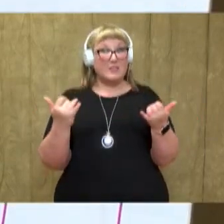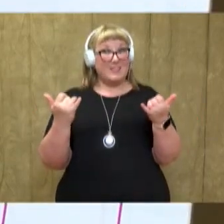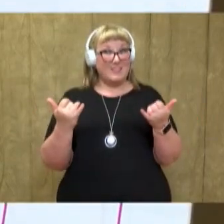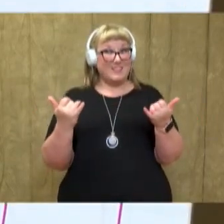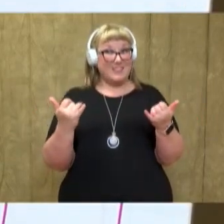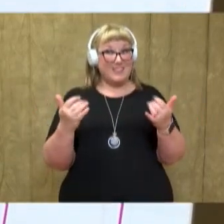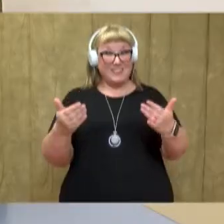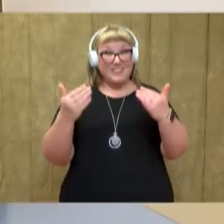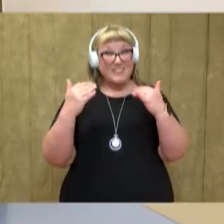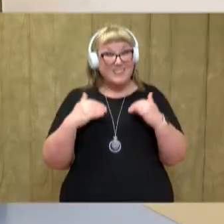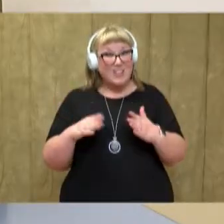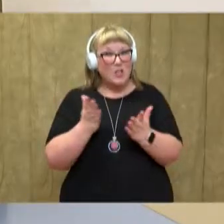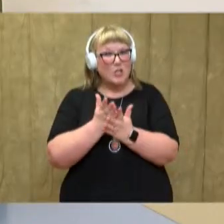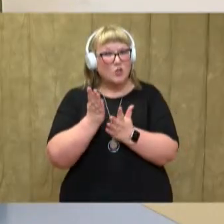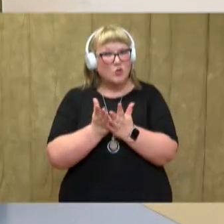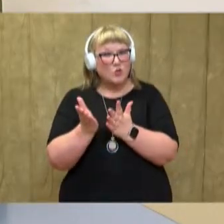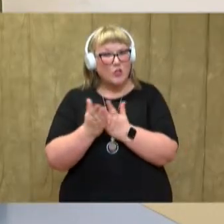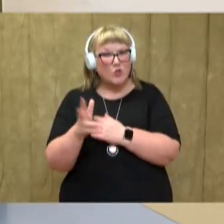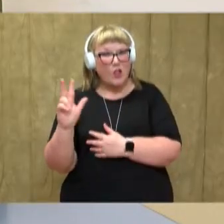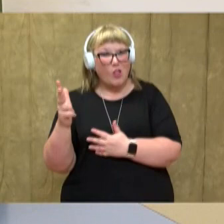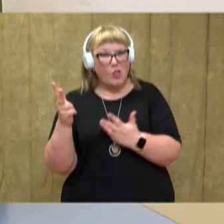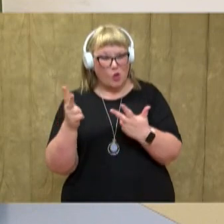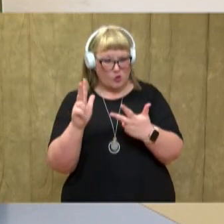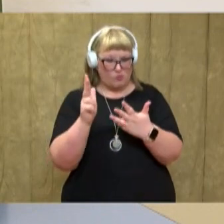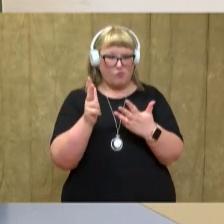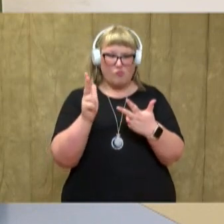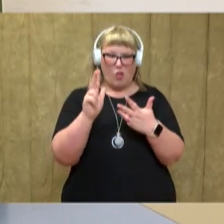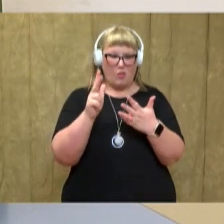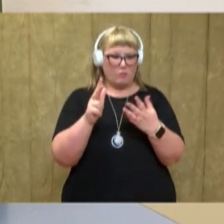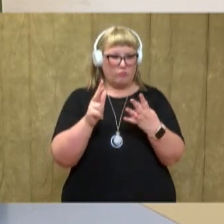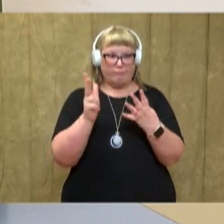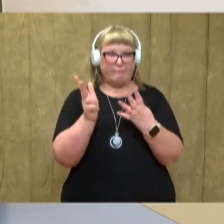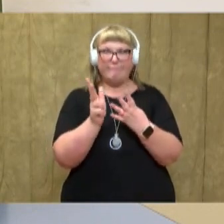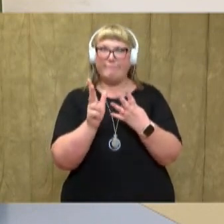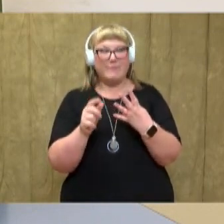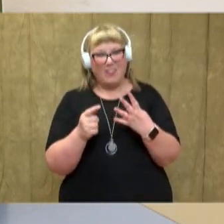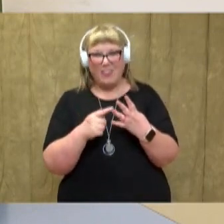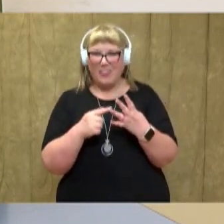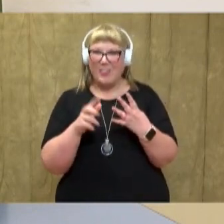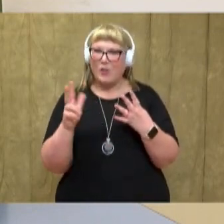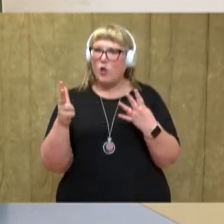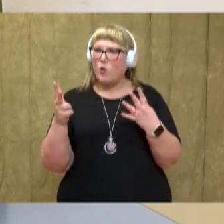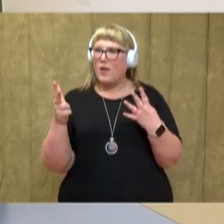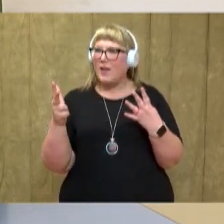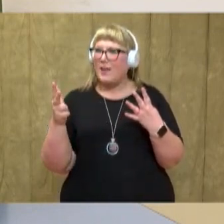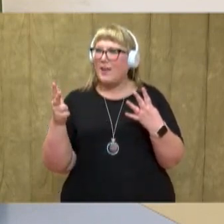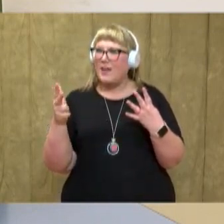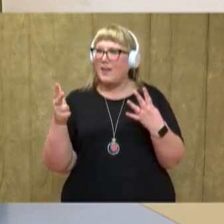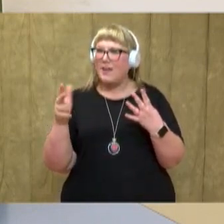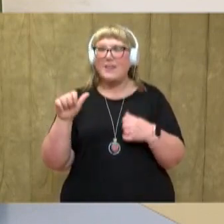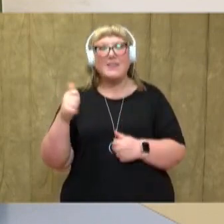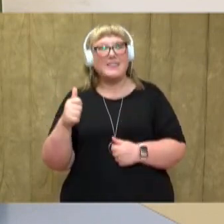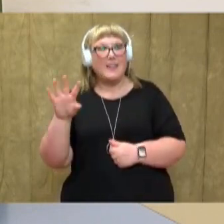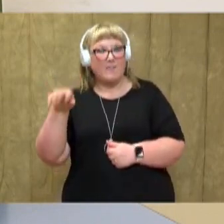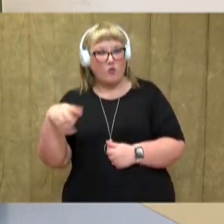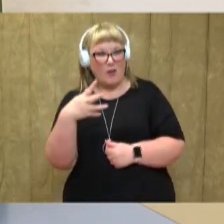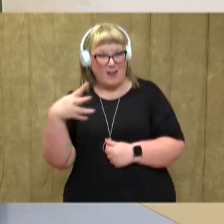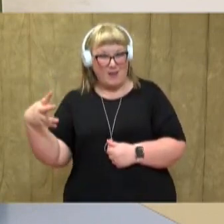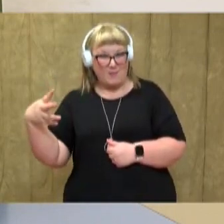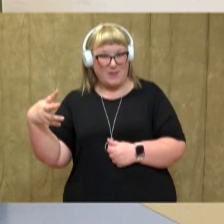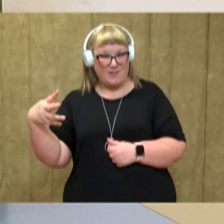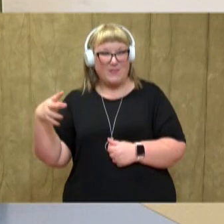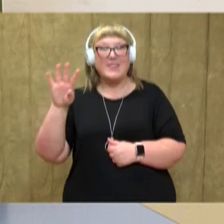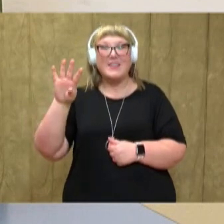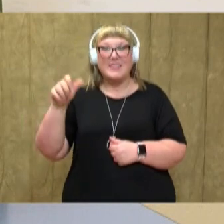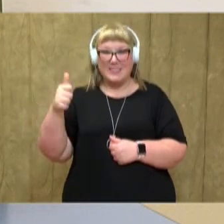our next strategy. What is our third strategy for solving our problems? We use our tens frame. So we're